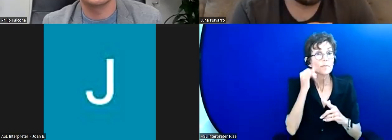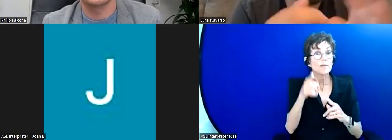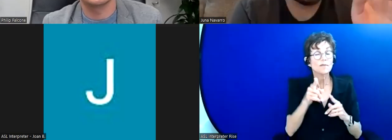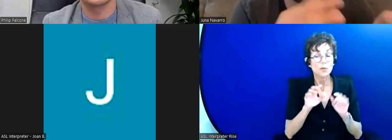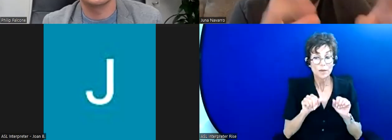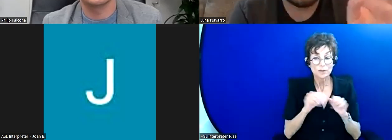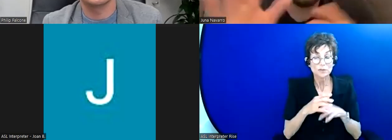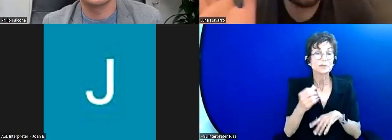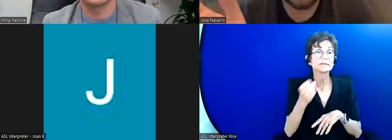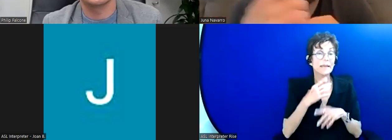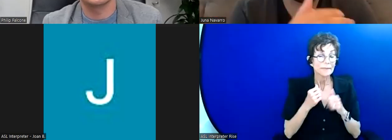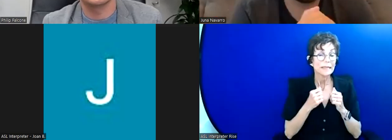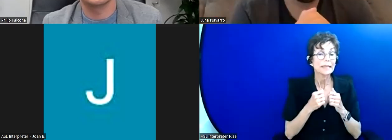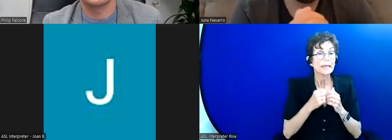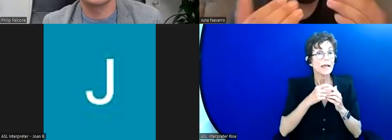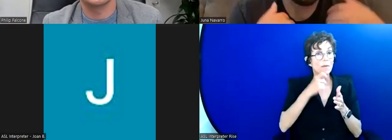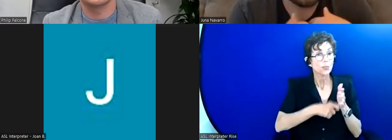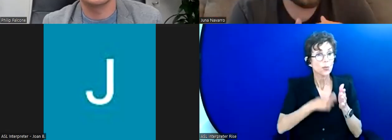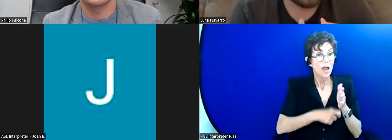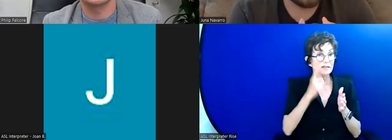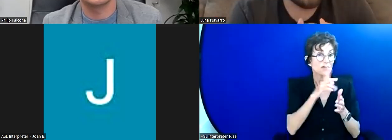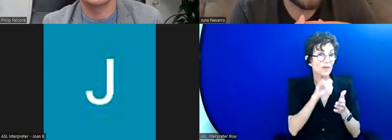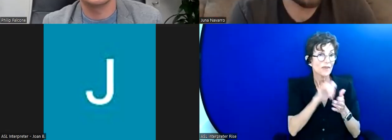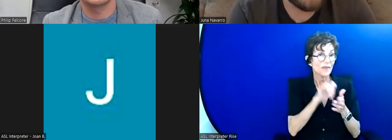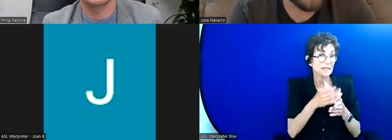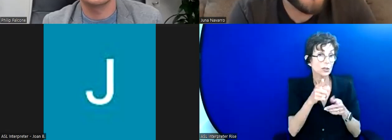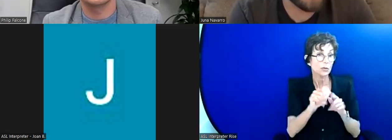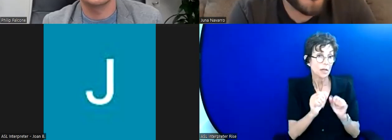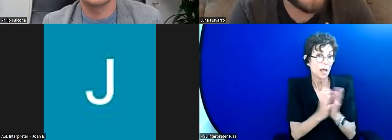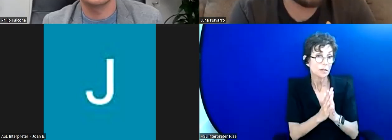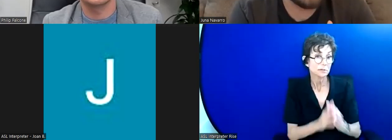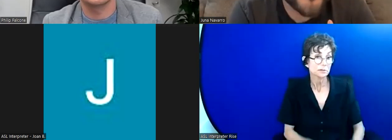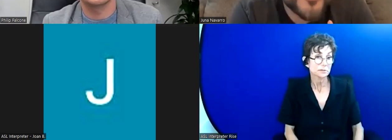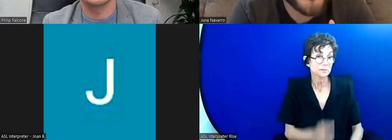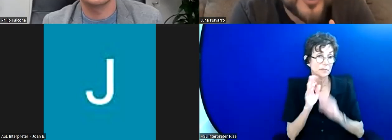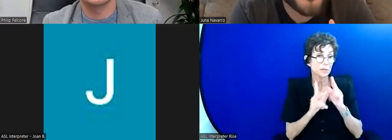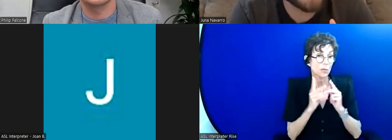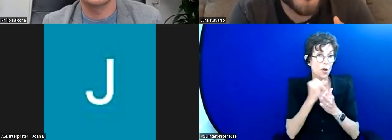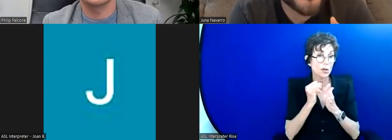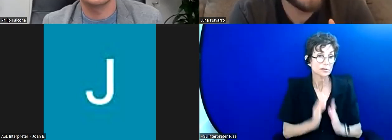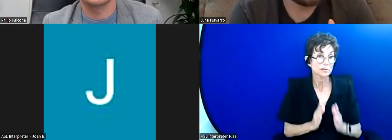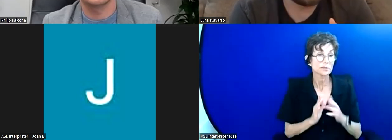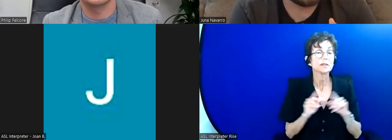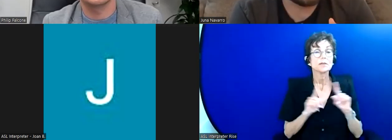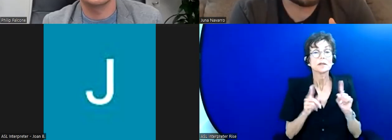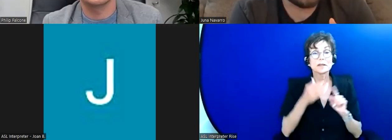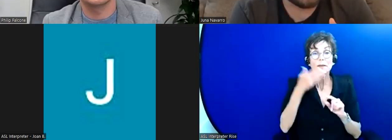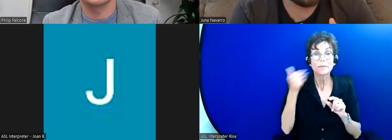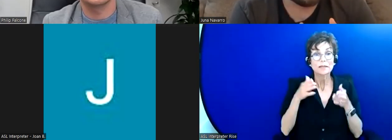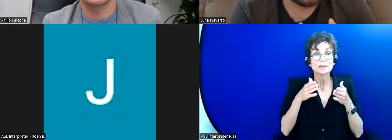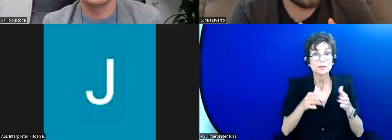a price potentially for this thing. But for me, the best way for me to price my earliest work